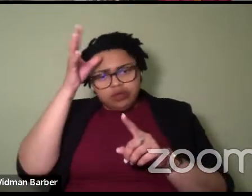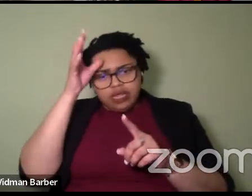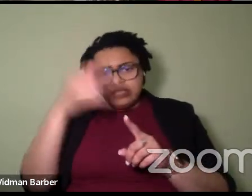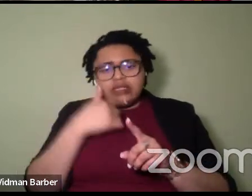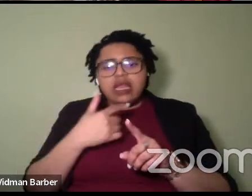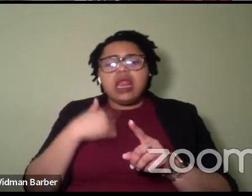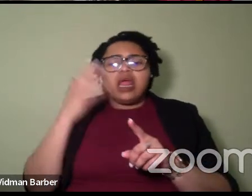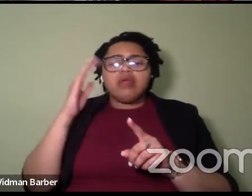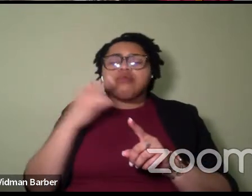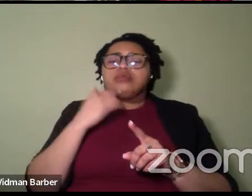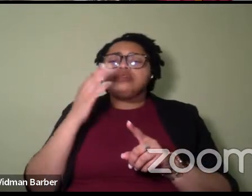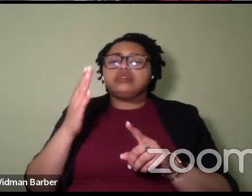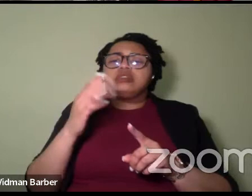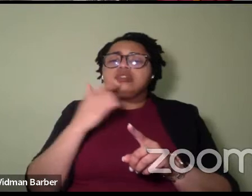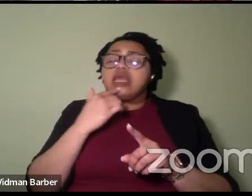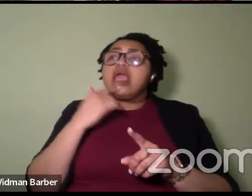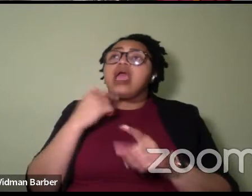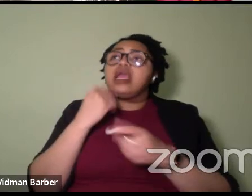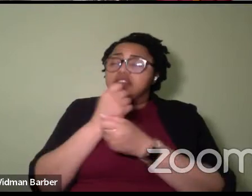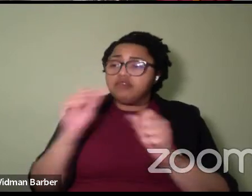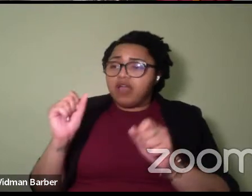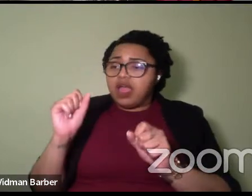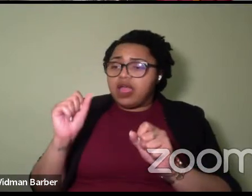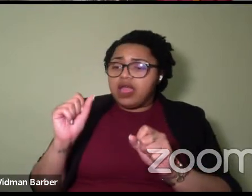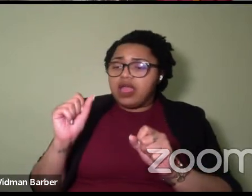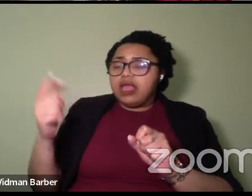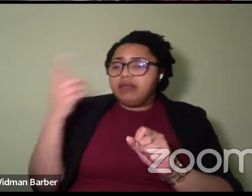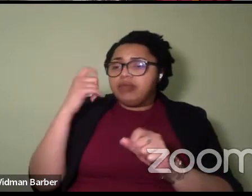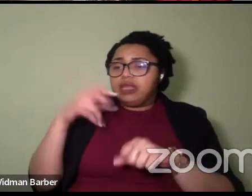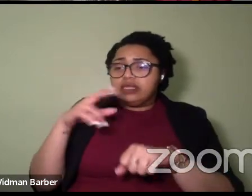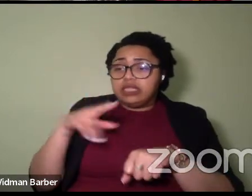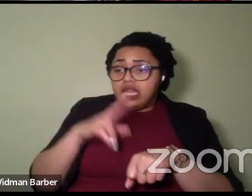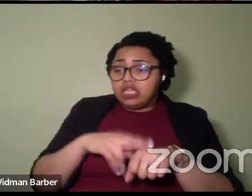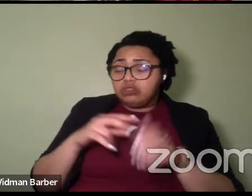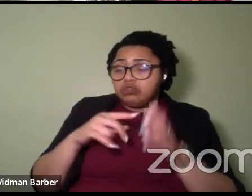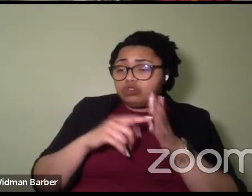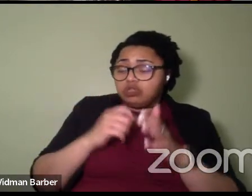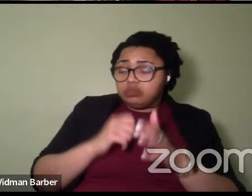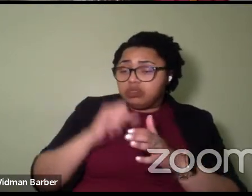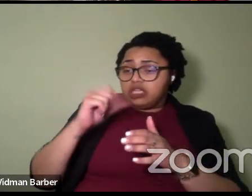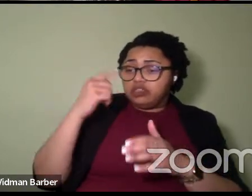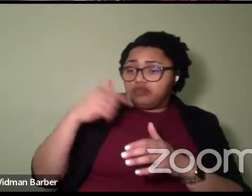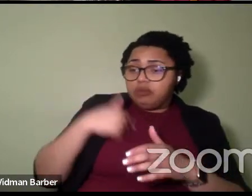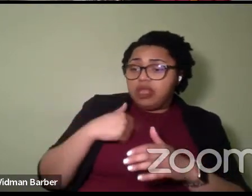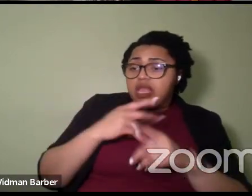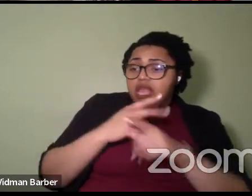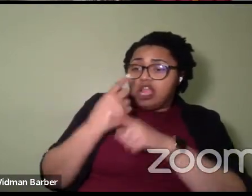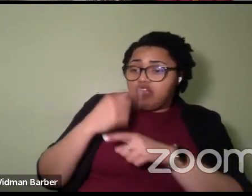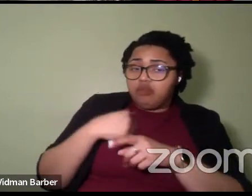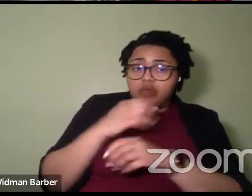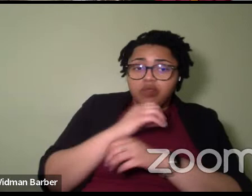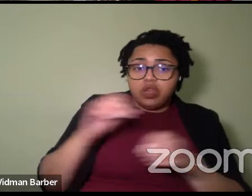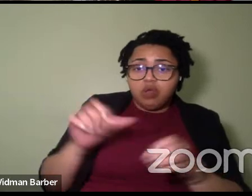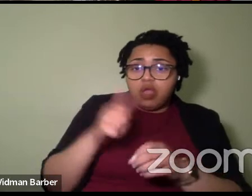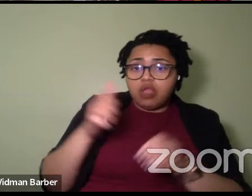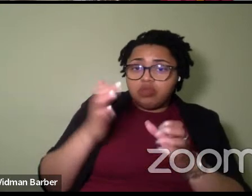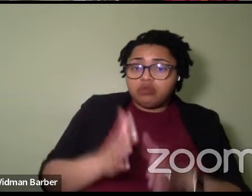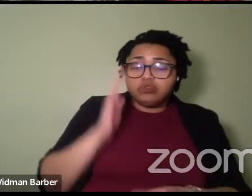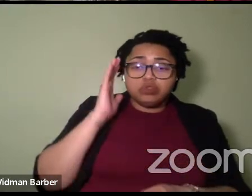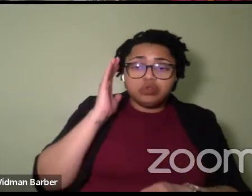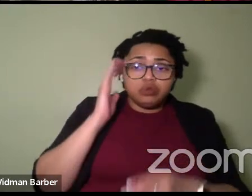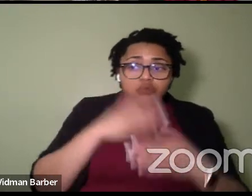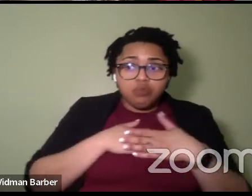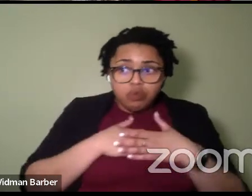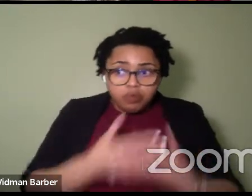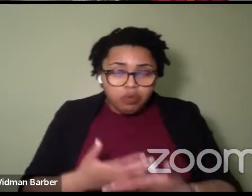survived because nature served as a protective shield for me. It took care of me when no one would. And I think that is true of all of